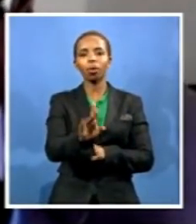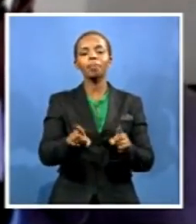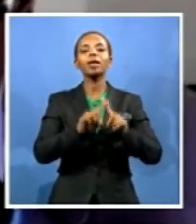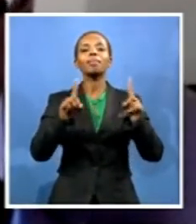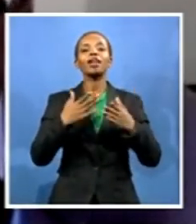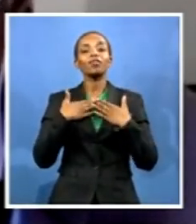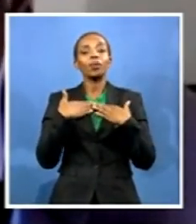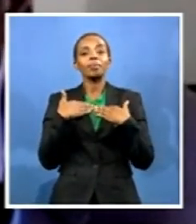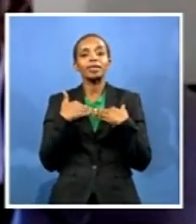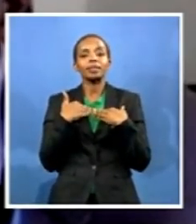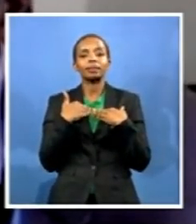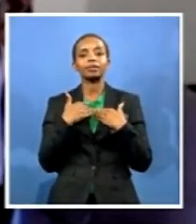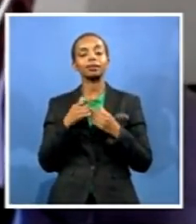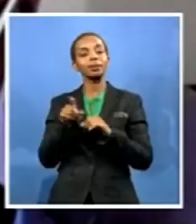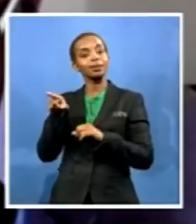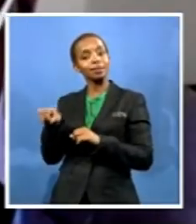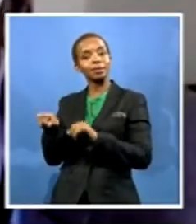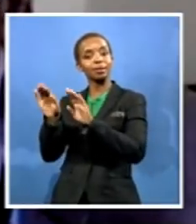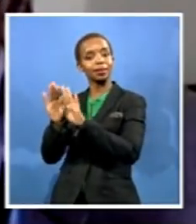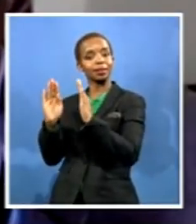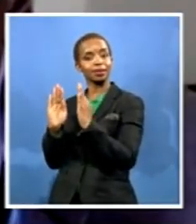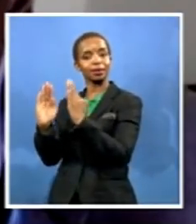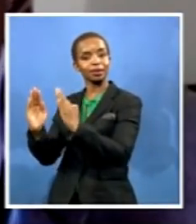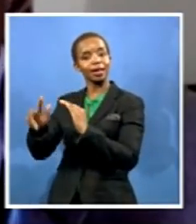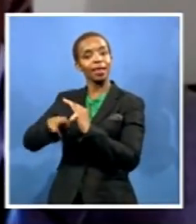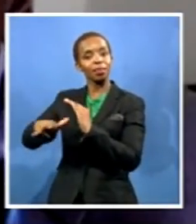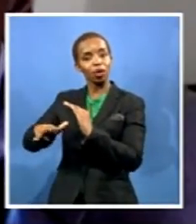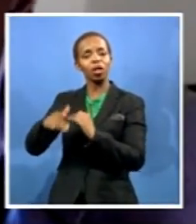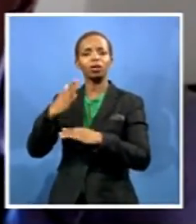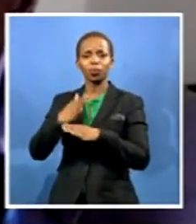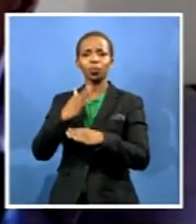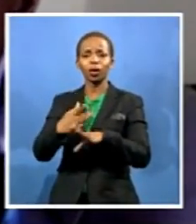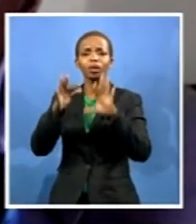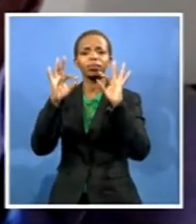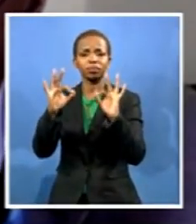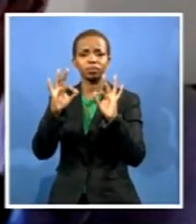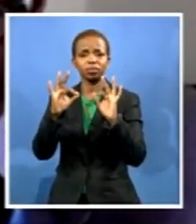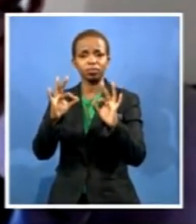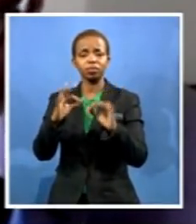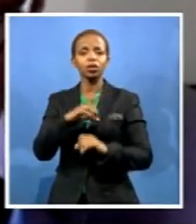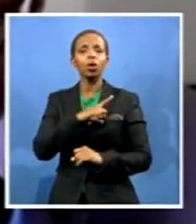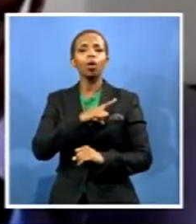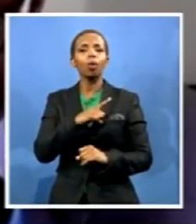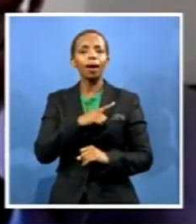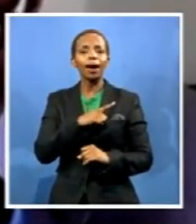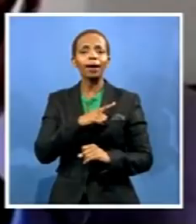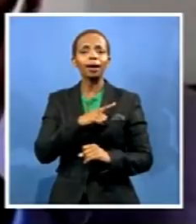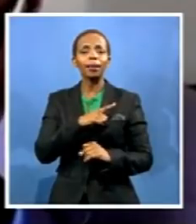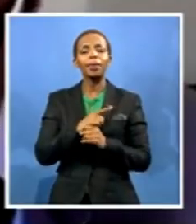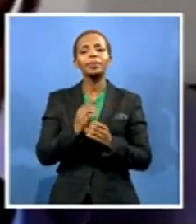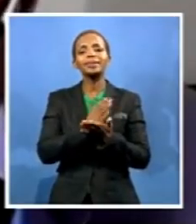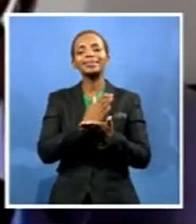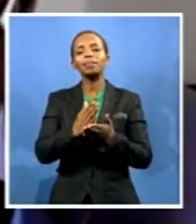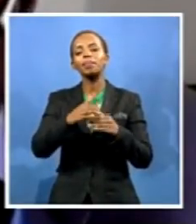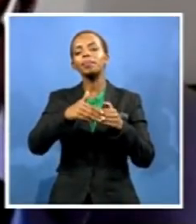large extent where along the line, we got some of those who were isolated very